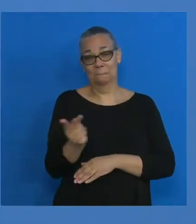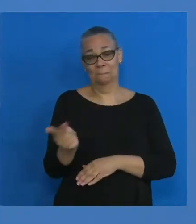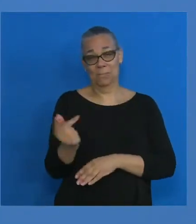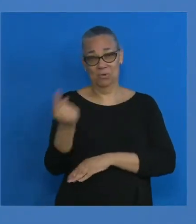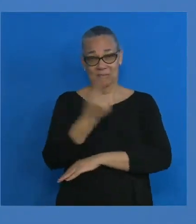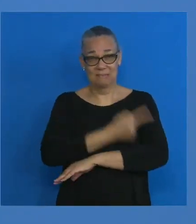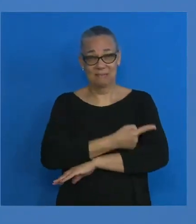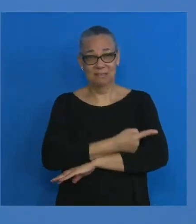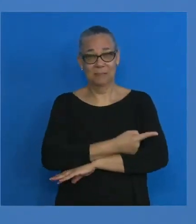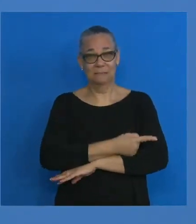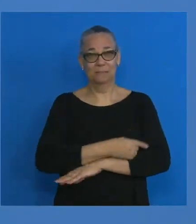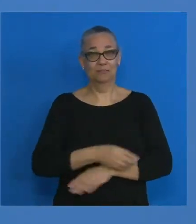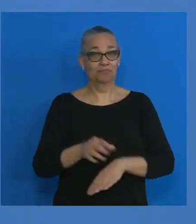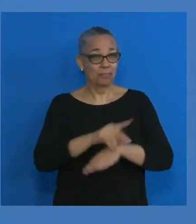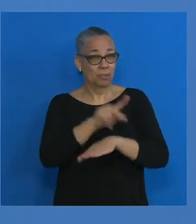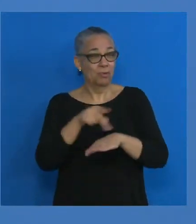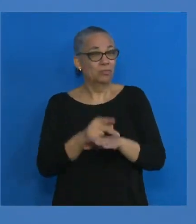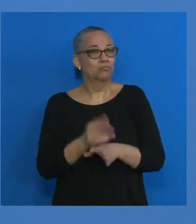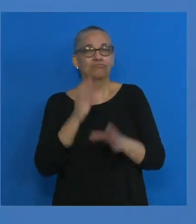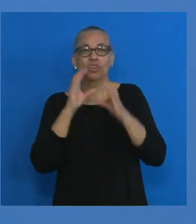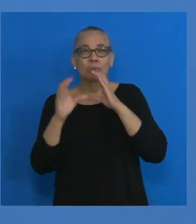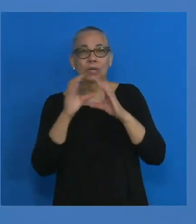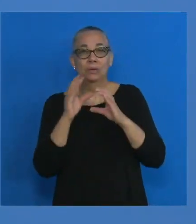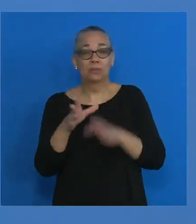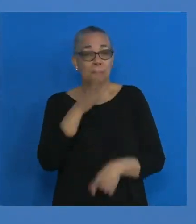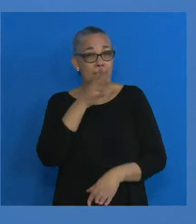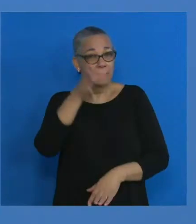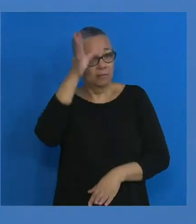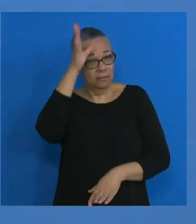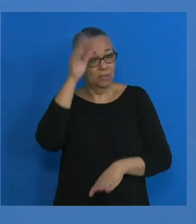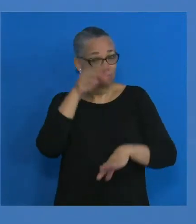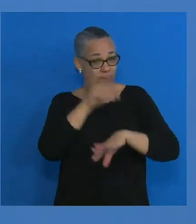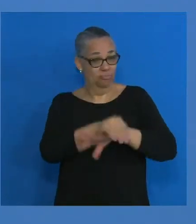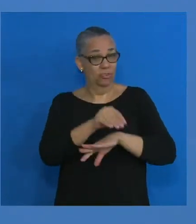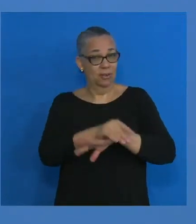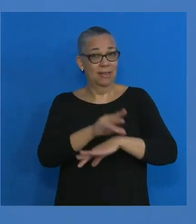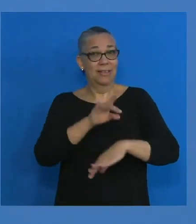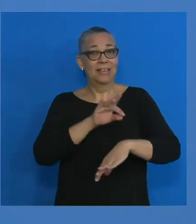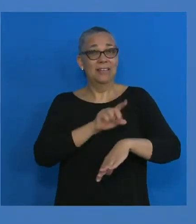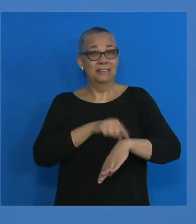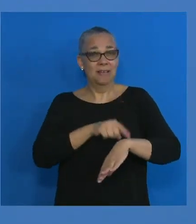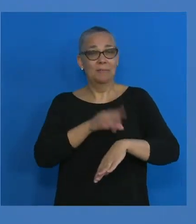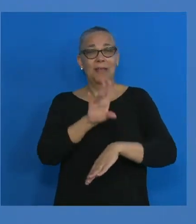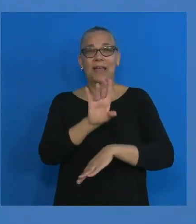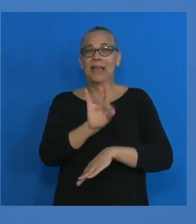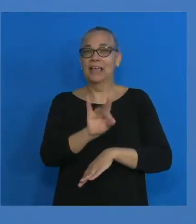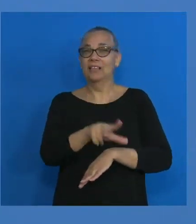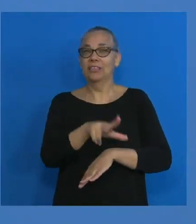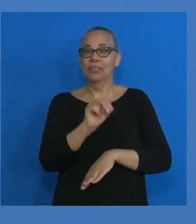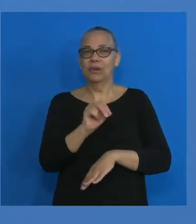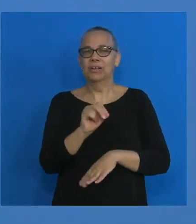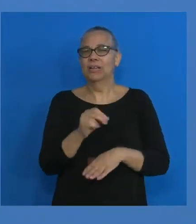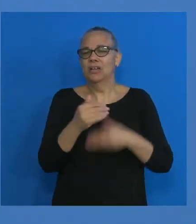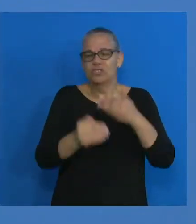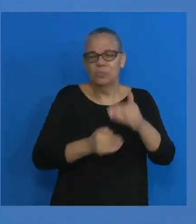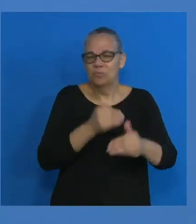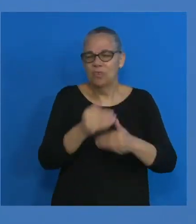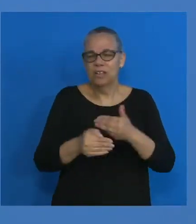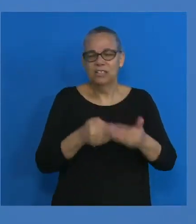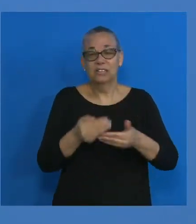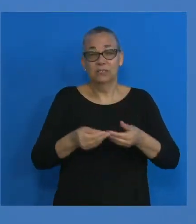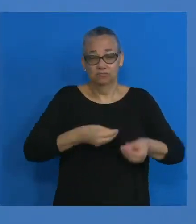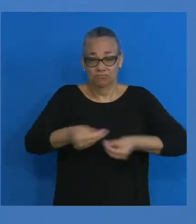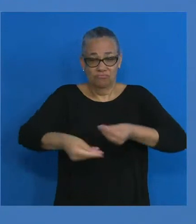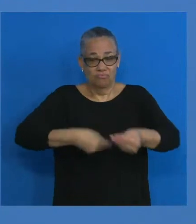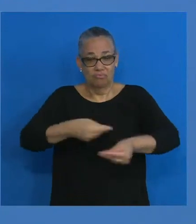will communicate to parents at a meeting planned tonight at 8:30 p.m. the process for distributing learning packets to students for these 2